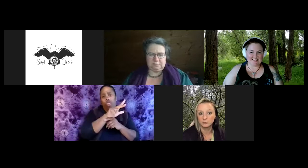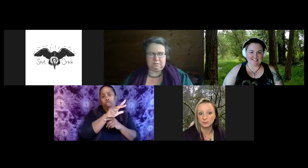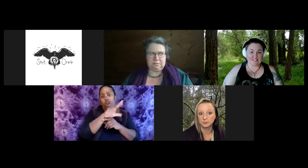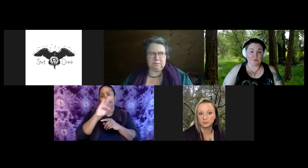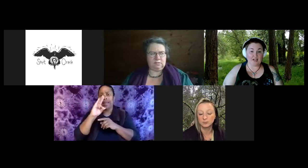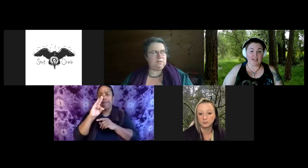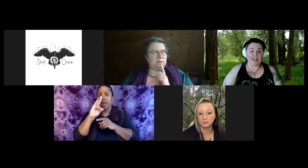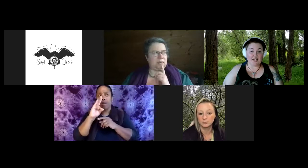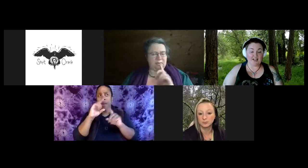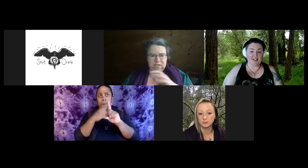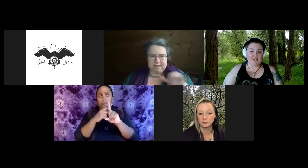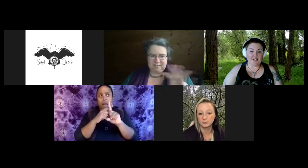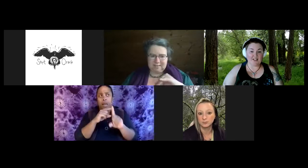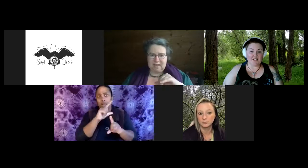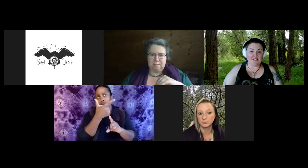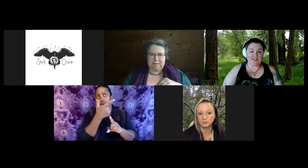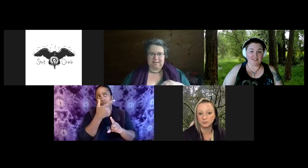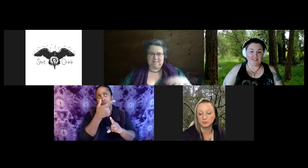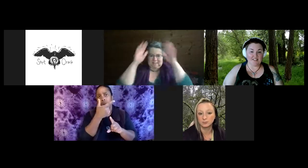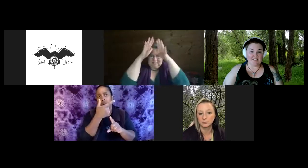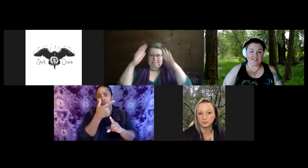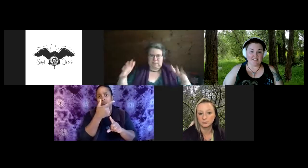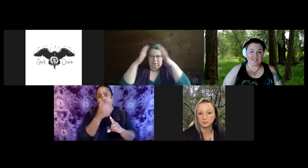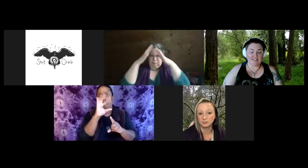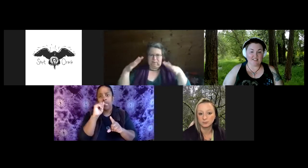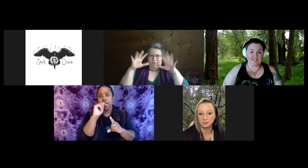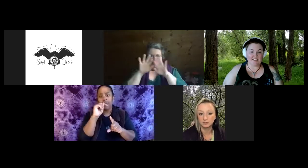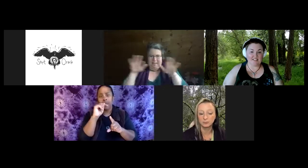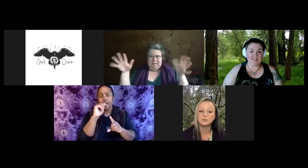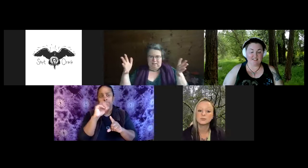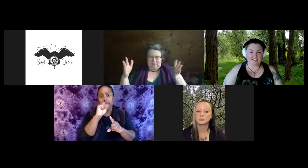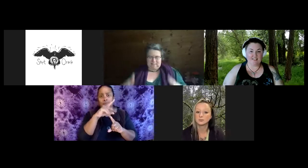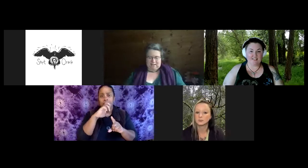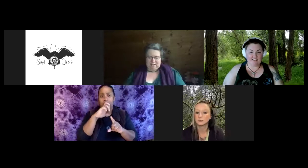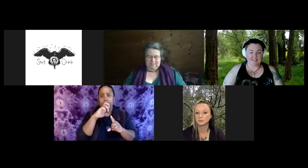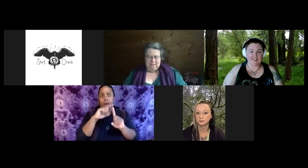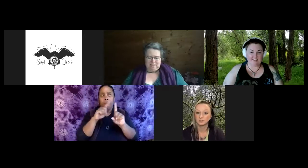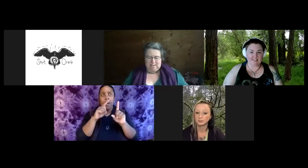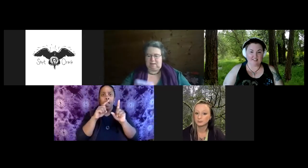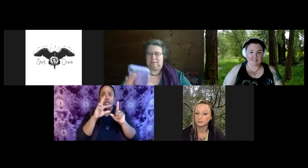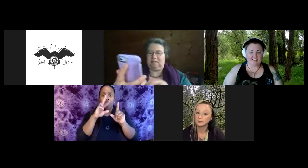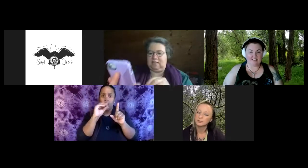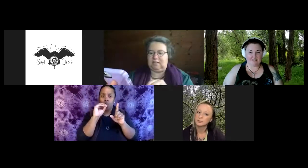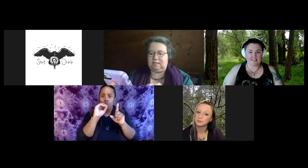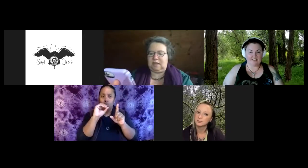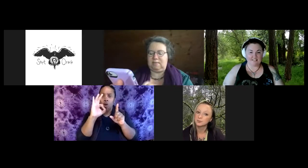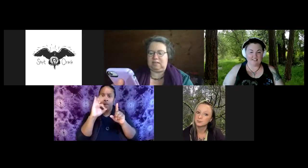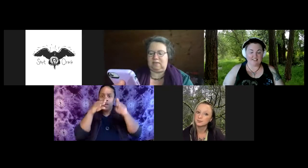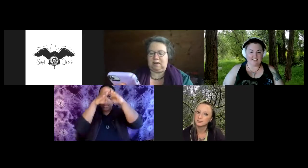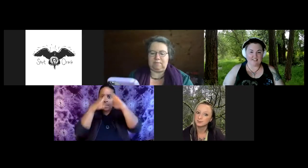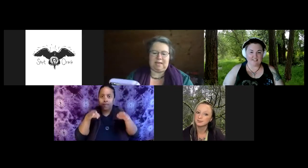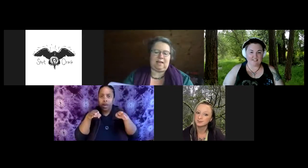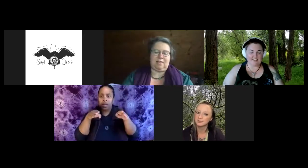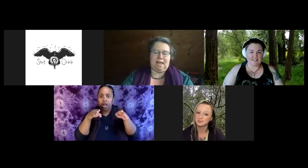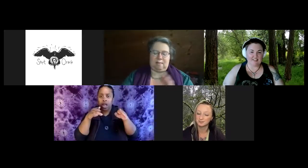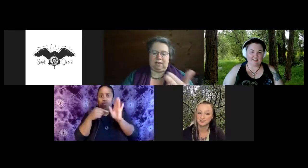21, so that space, but like it's a steep roof, so I can't get all the way to the sides. And here's just an image of